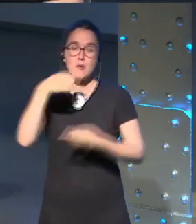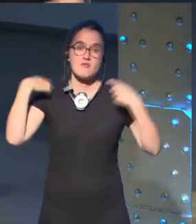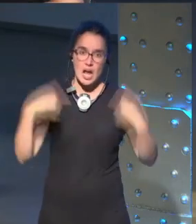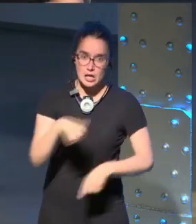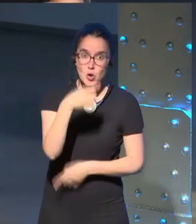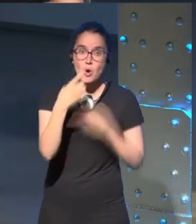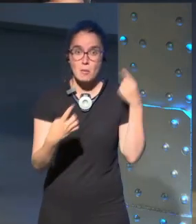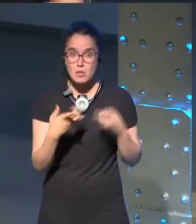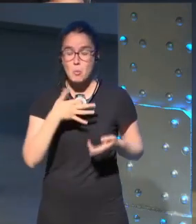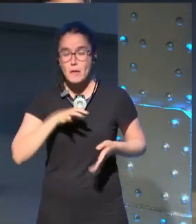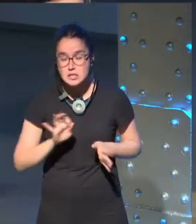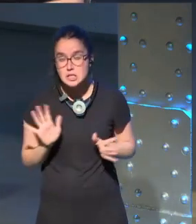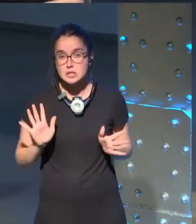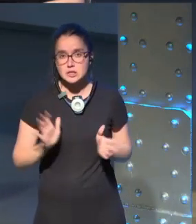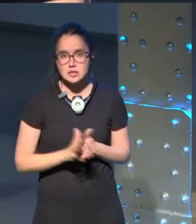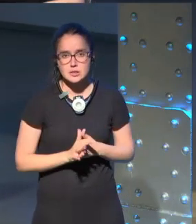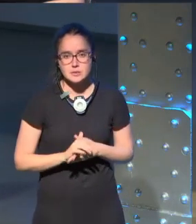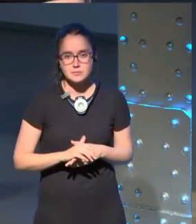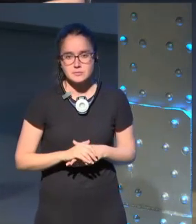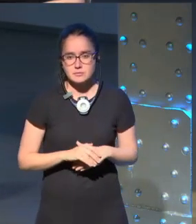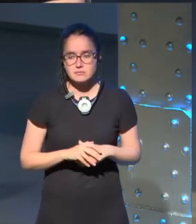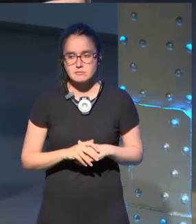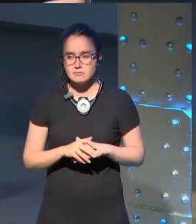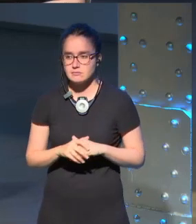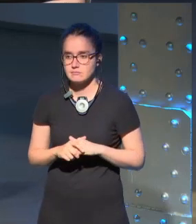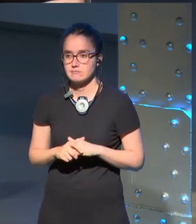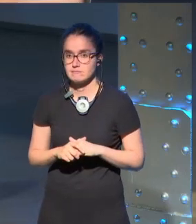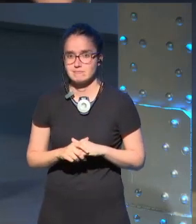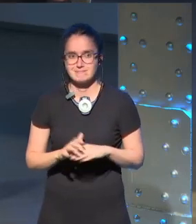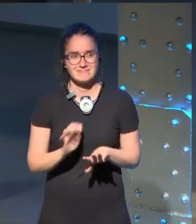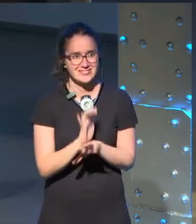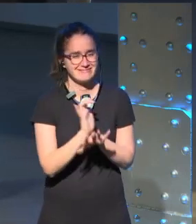of the case. I think that's what she was asking.